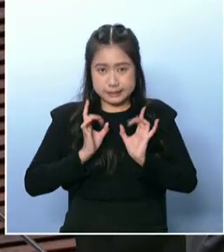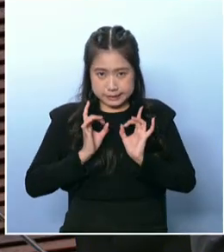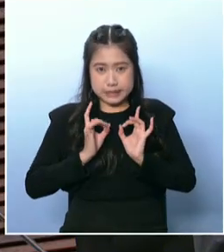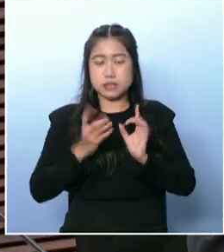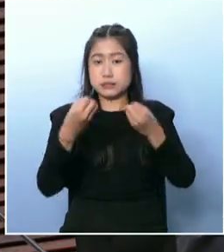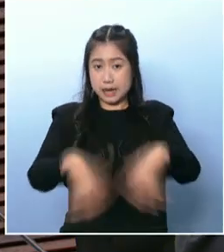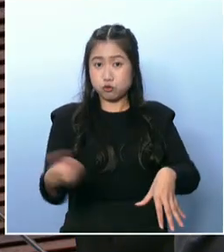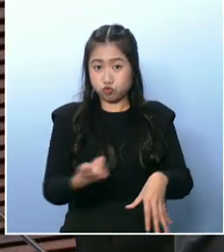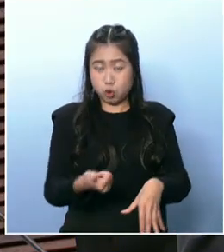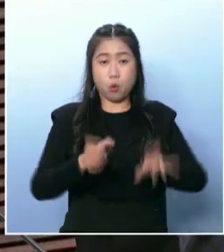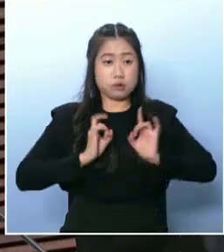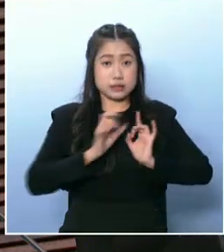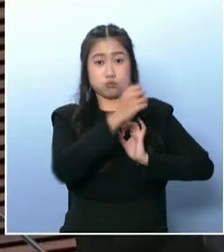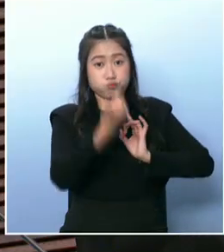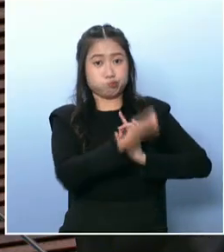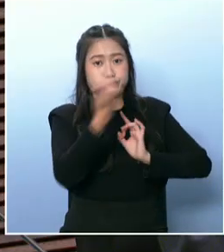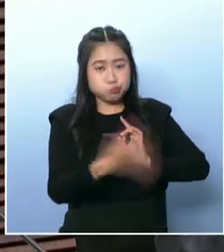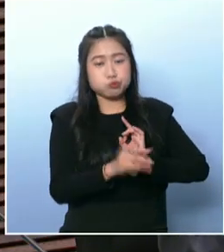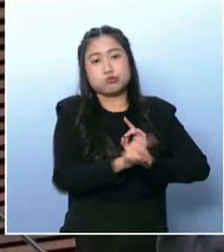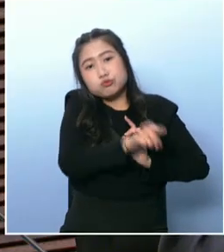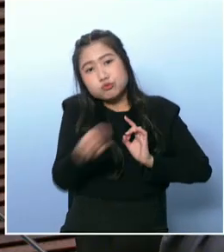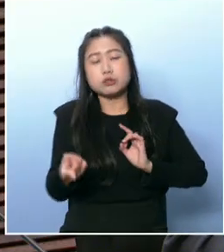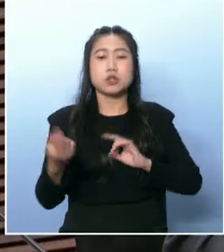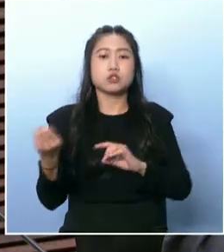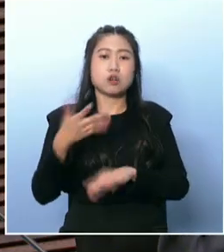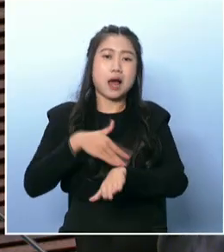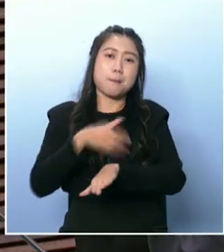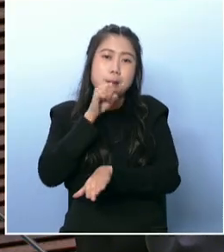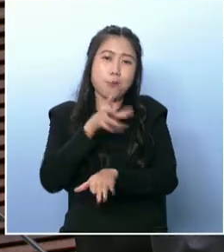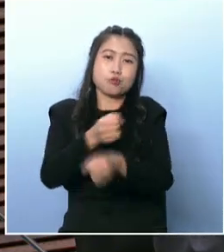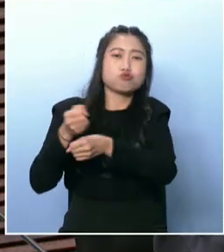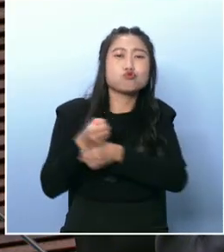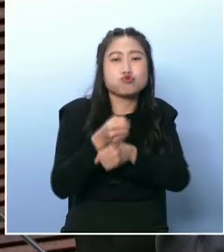there. So we have to address the issue of